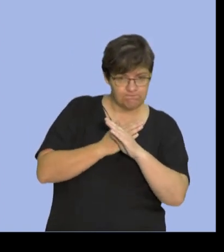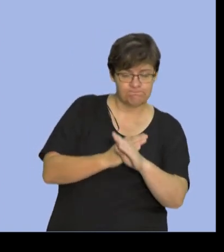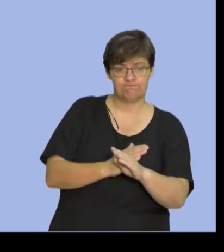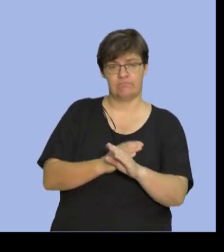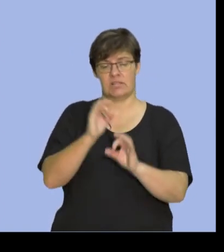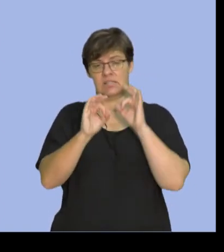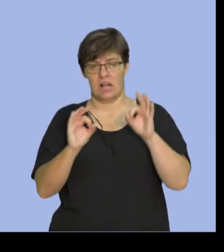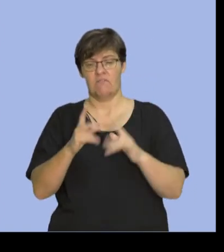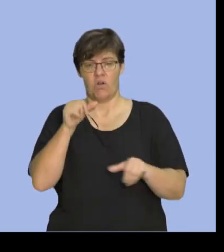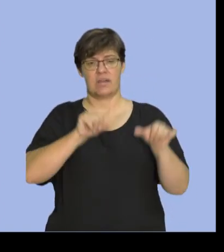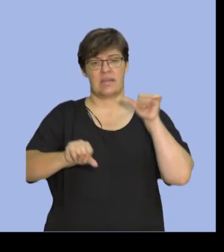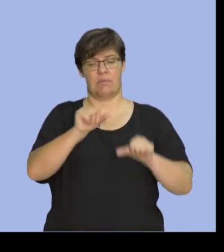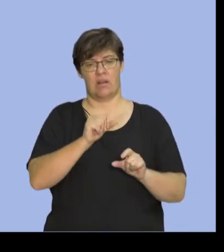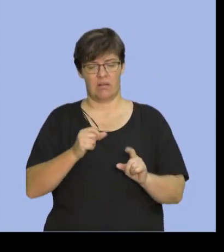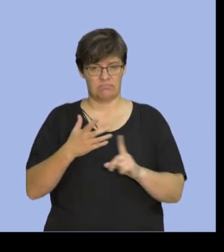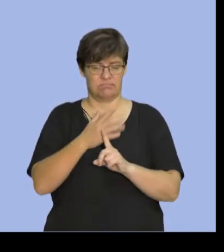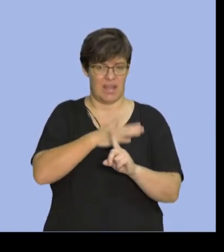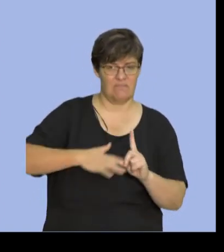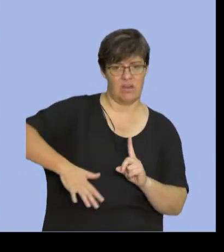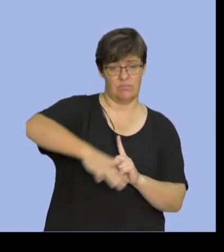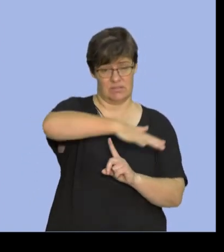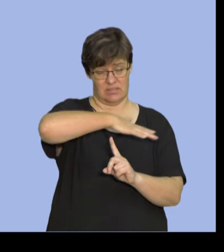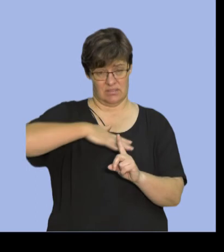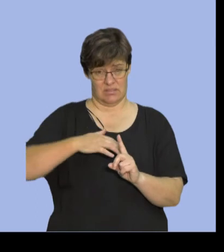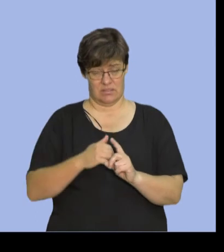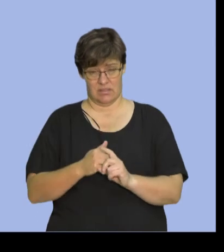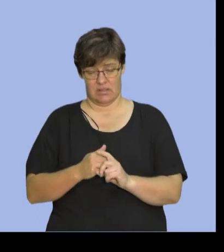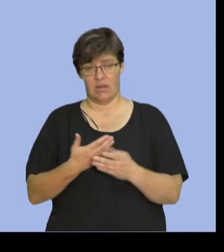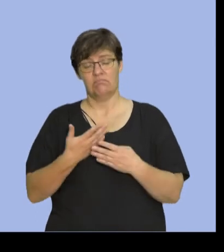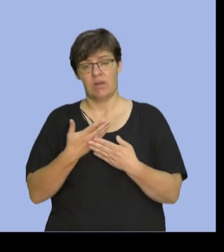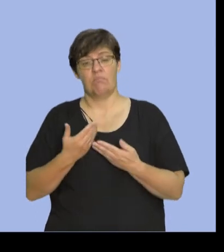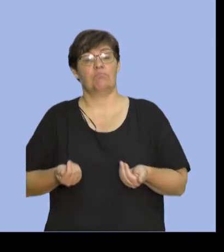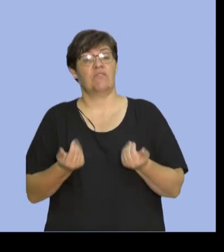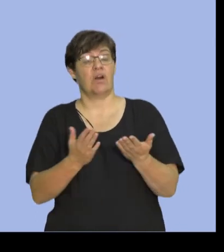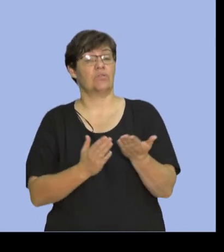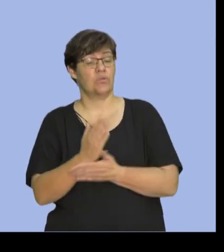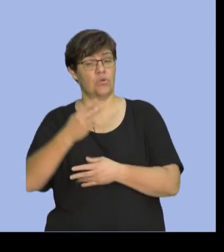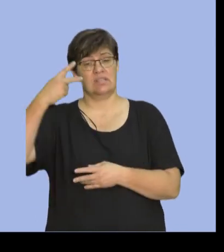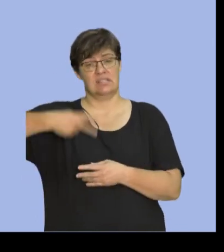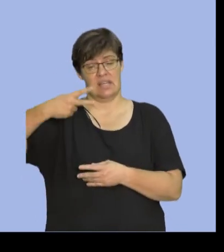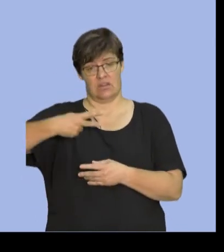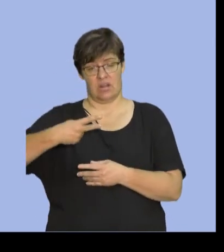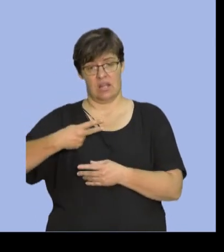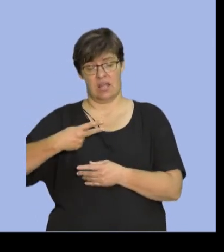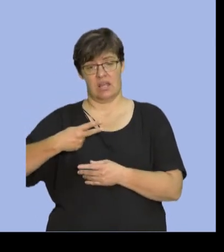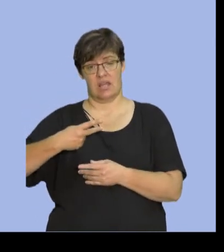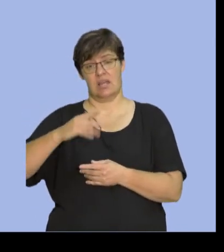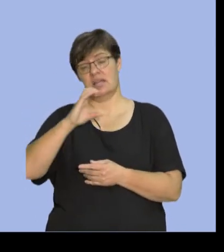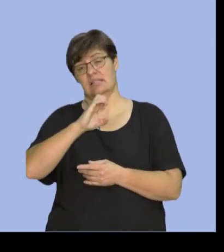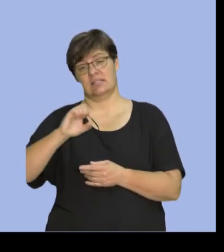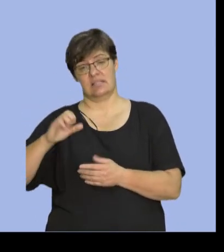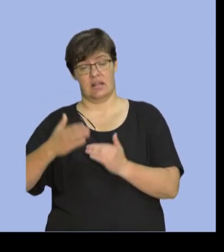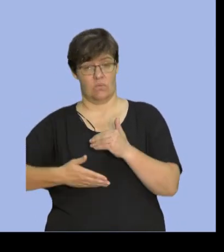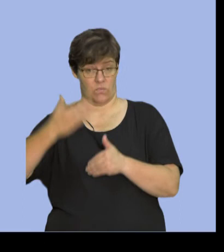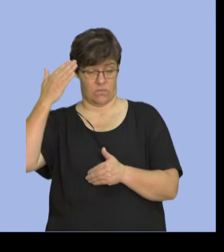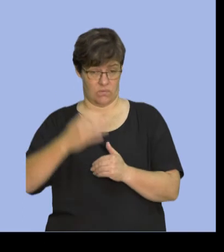from chemically harsh environments provided by the secondary cell wall. So it's important in that